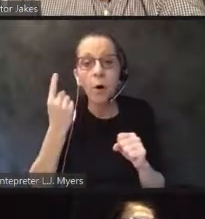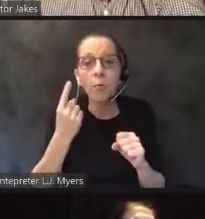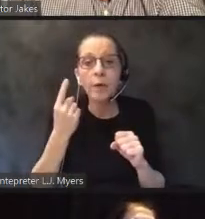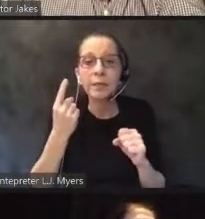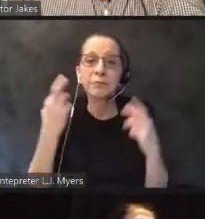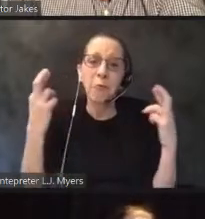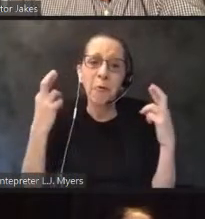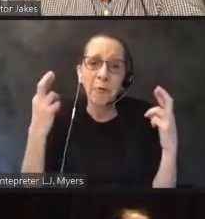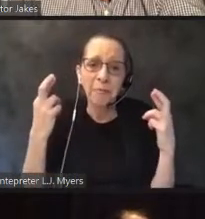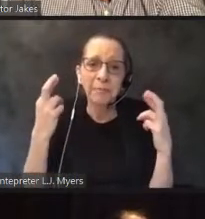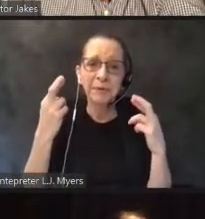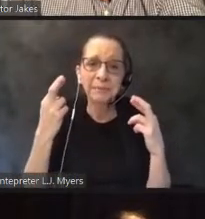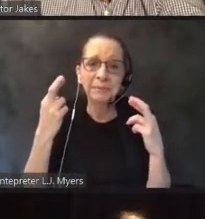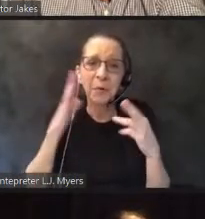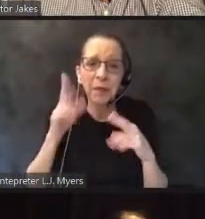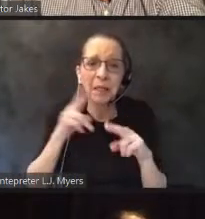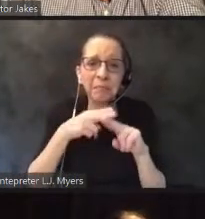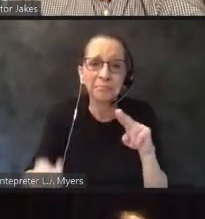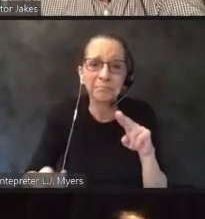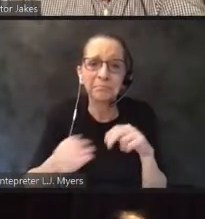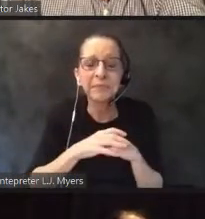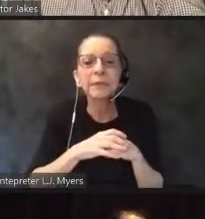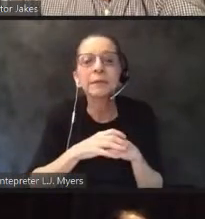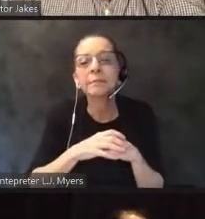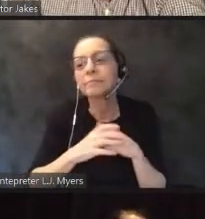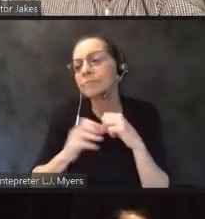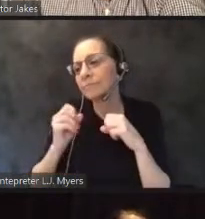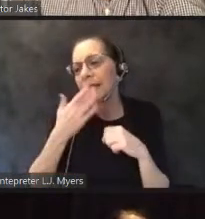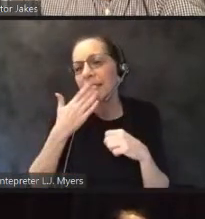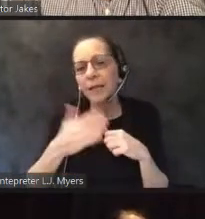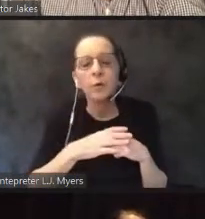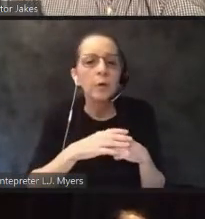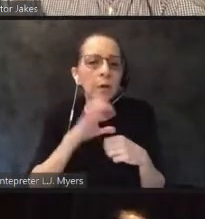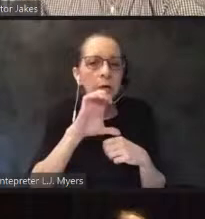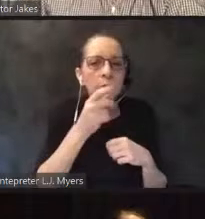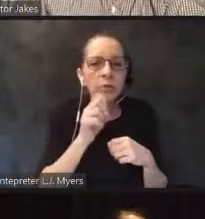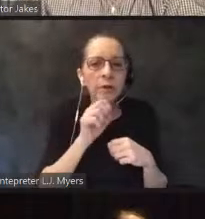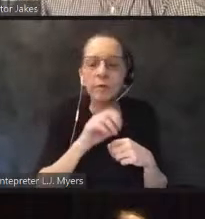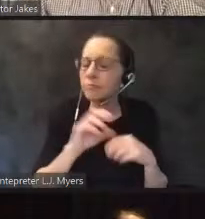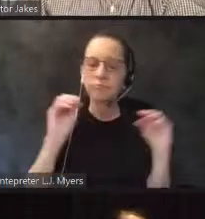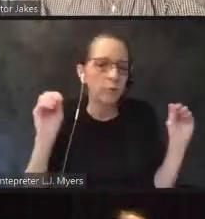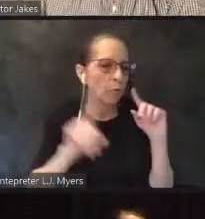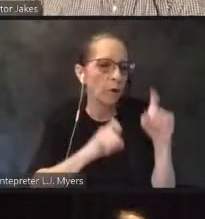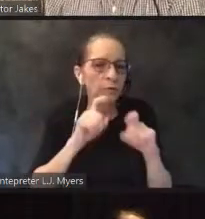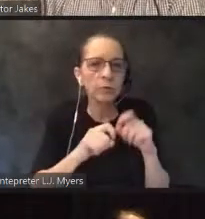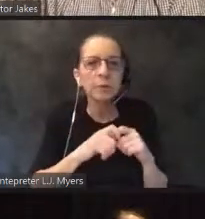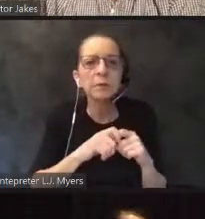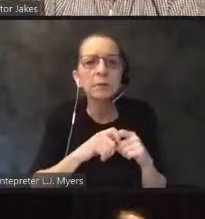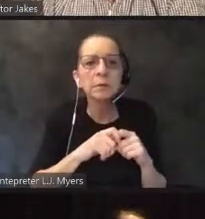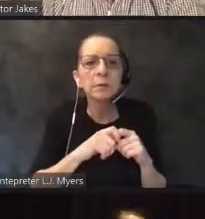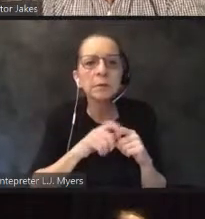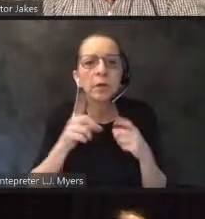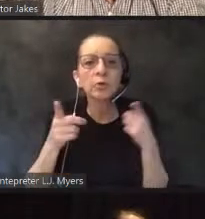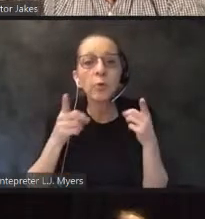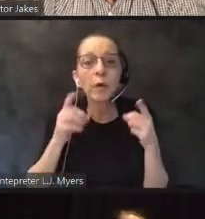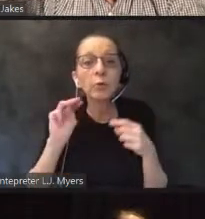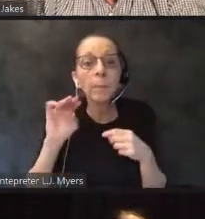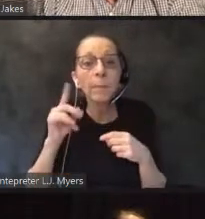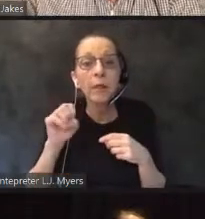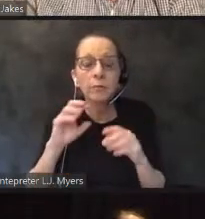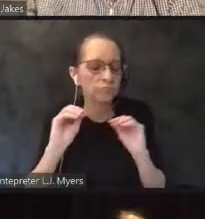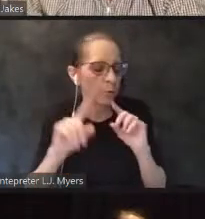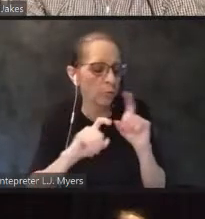hope for the best. Okay, thanks. Judge Chevrolet? No questions. Director Miller?